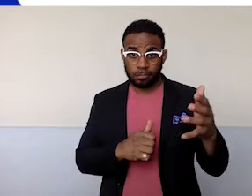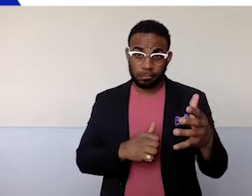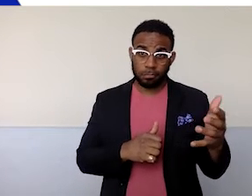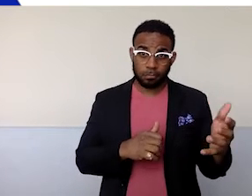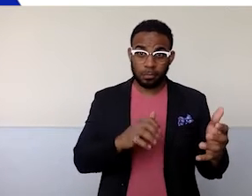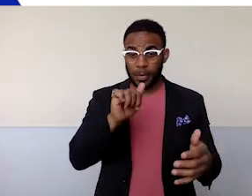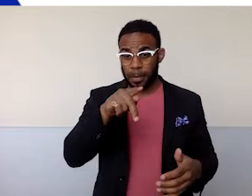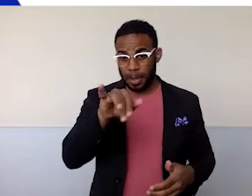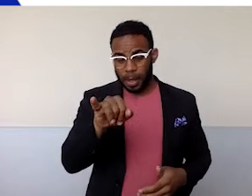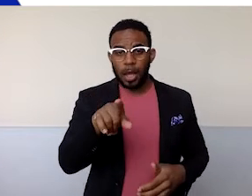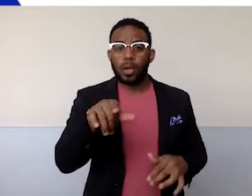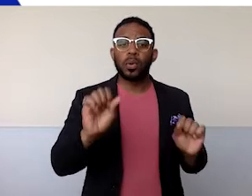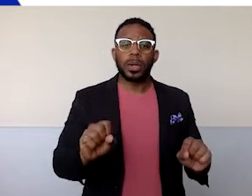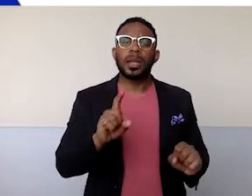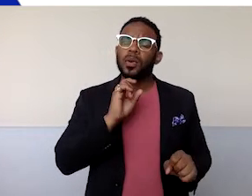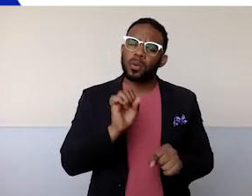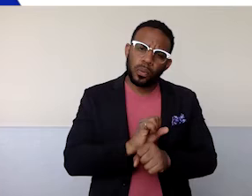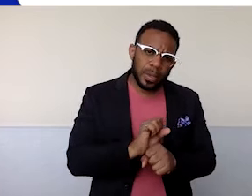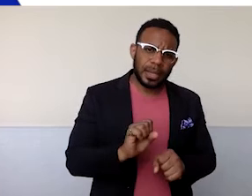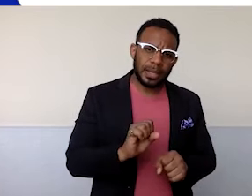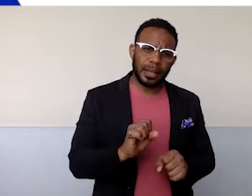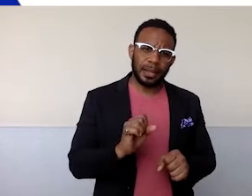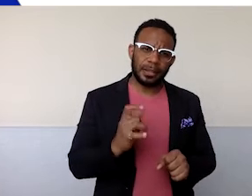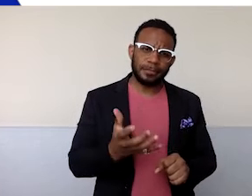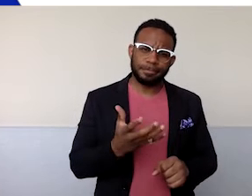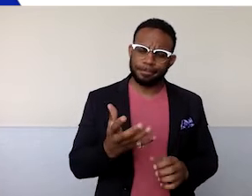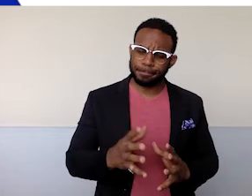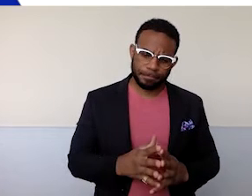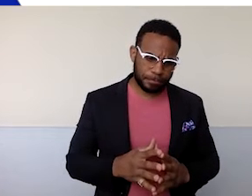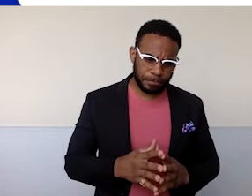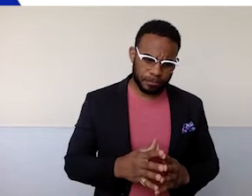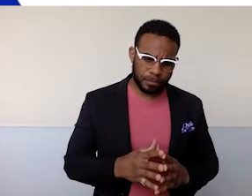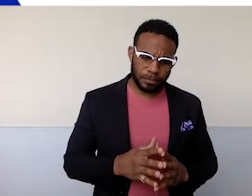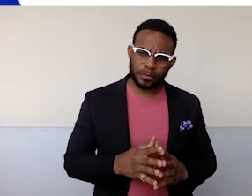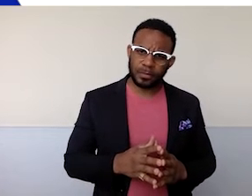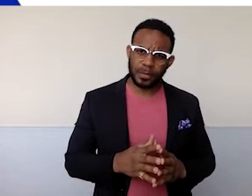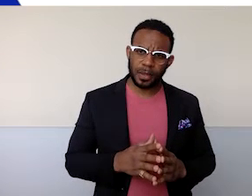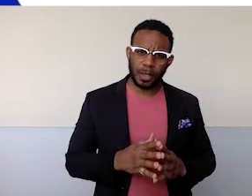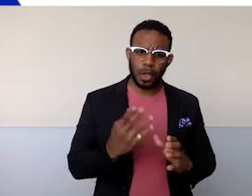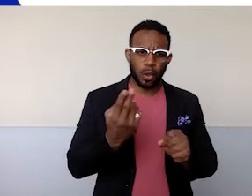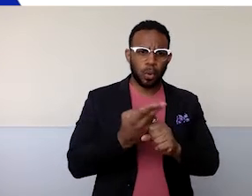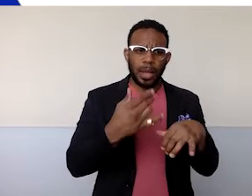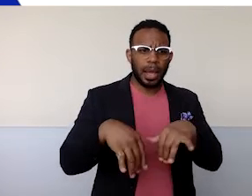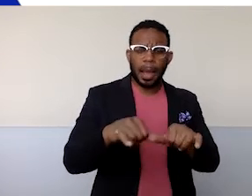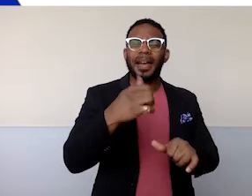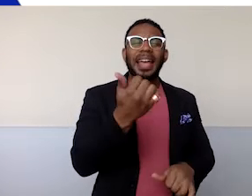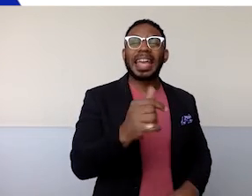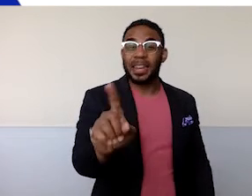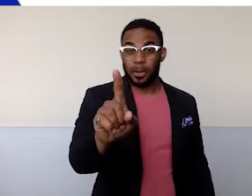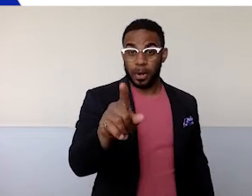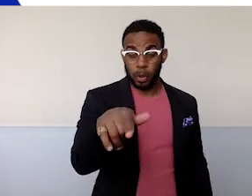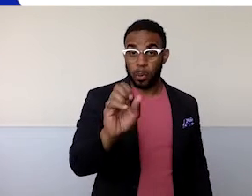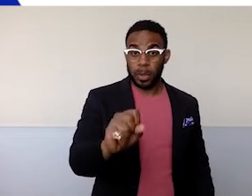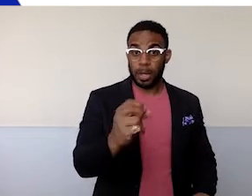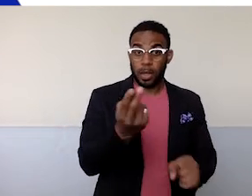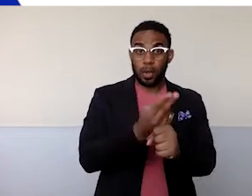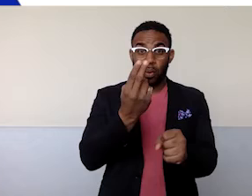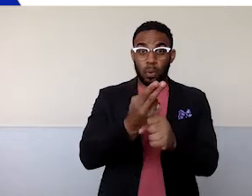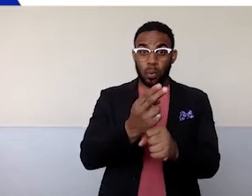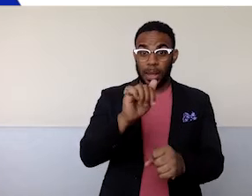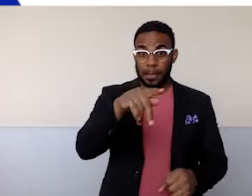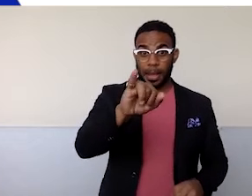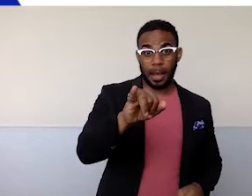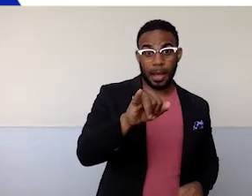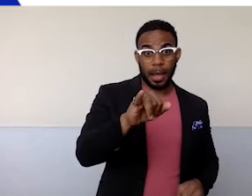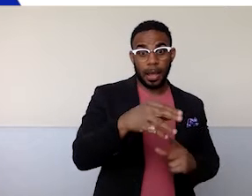an API, you can really deliver content anywhere. Yeah, you can use that